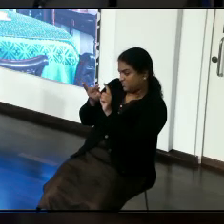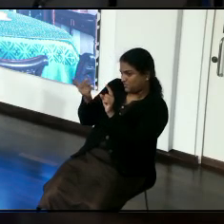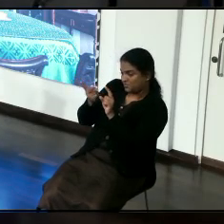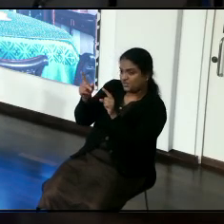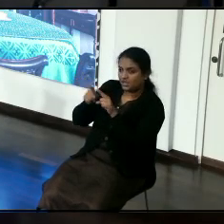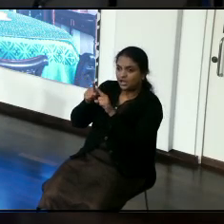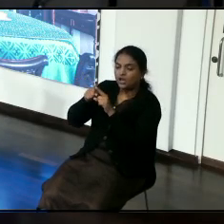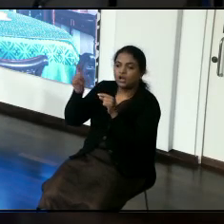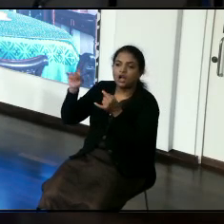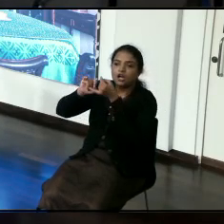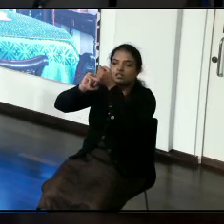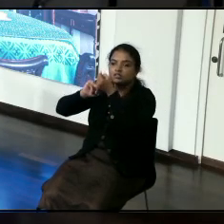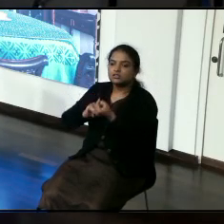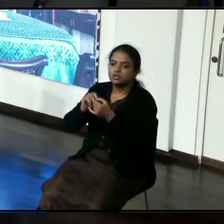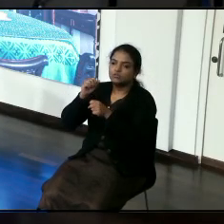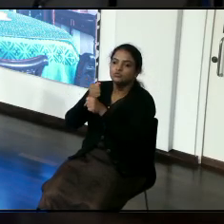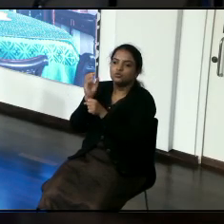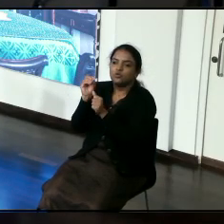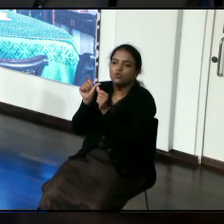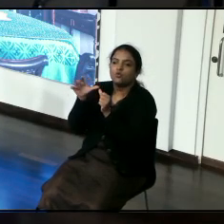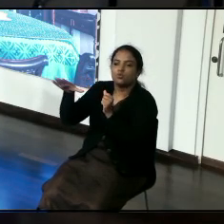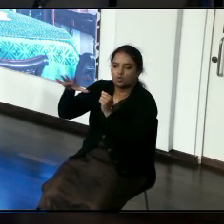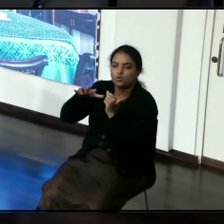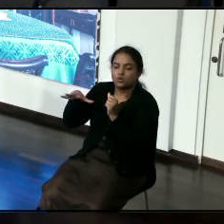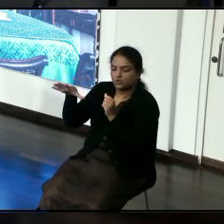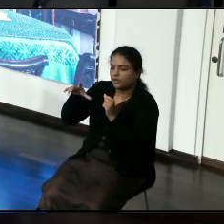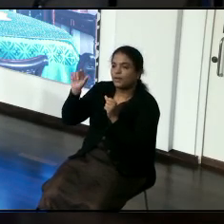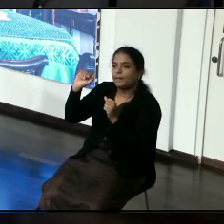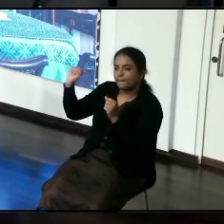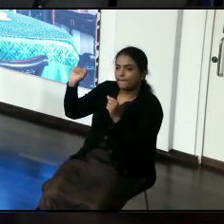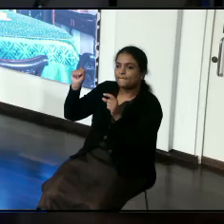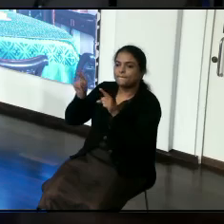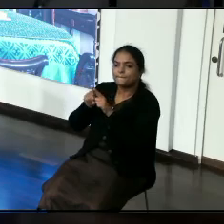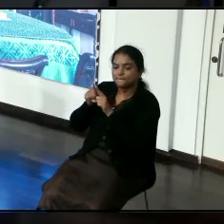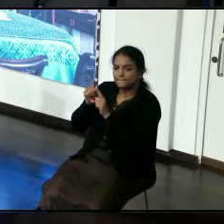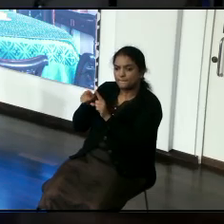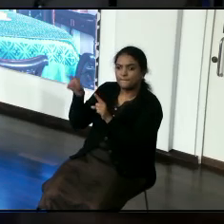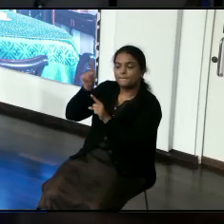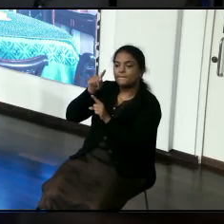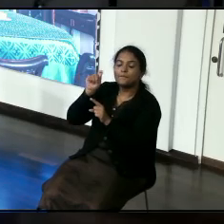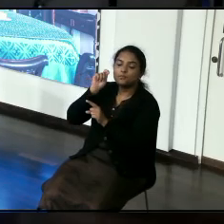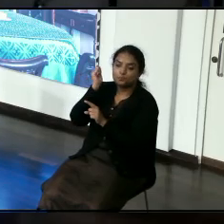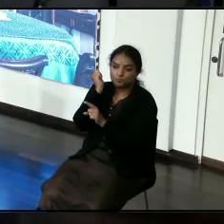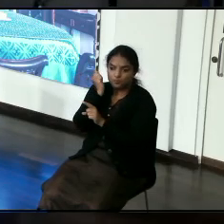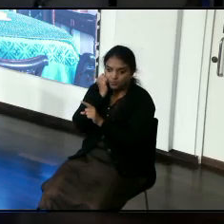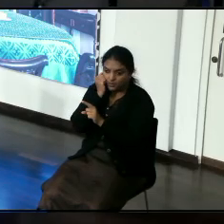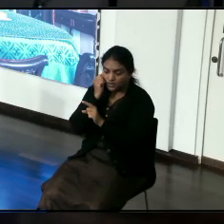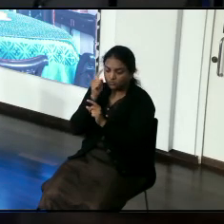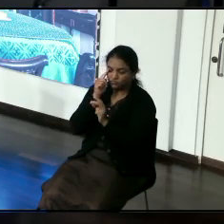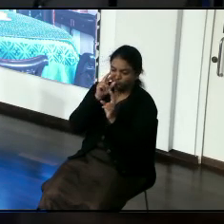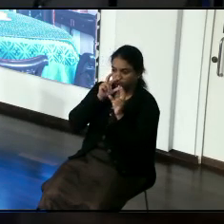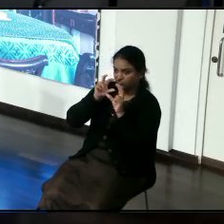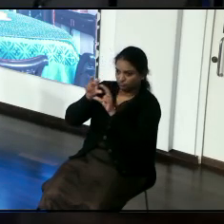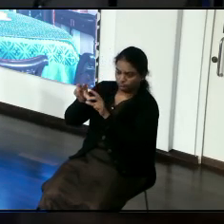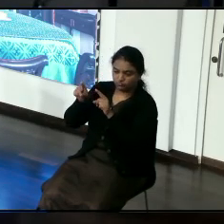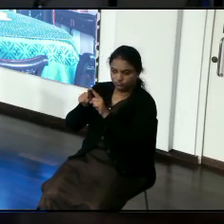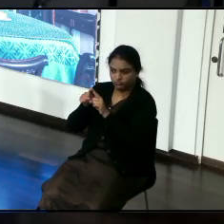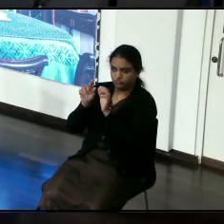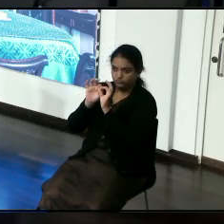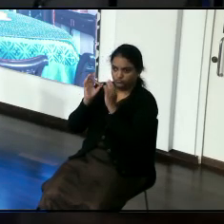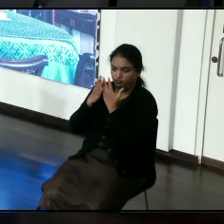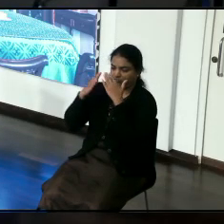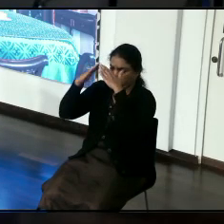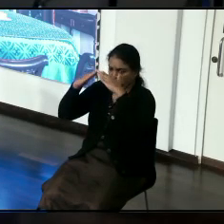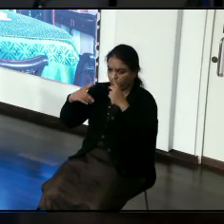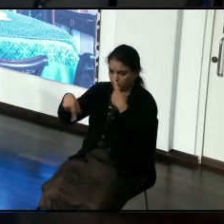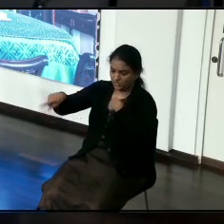book as the House of Duality. Both mother and son moved back from Lisbon to look after their family home and maintain